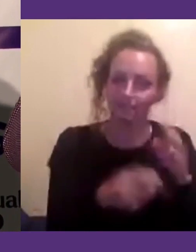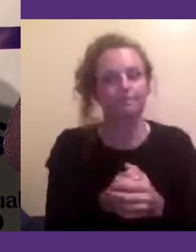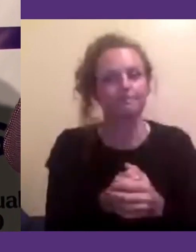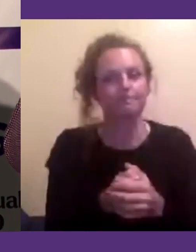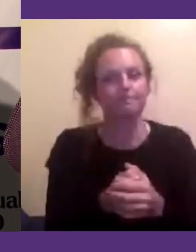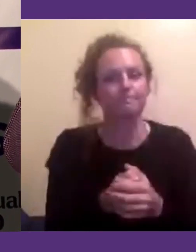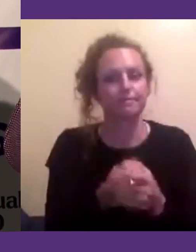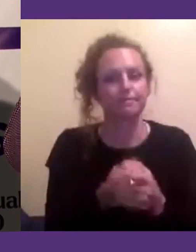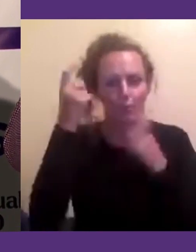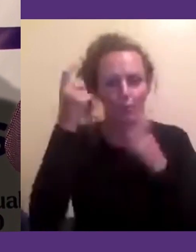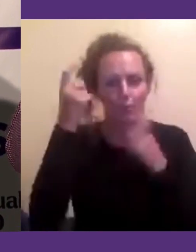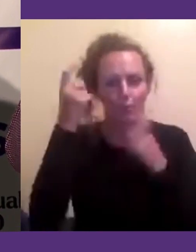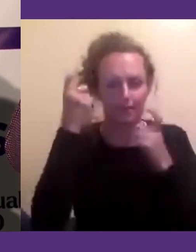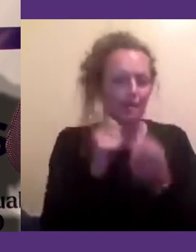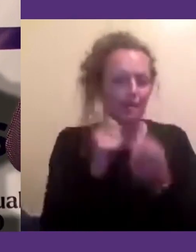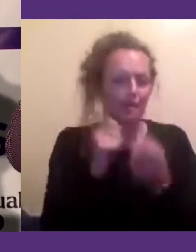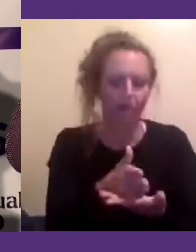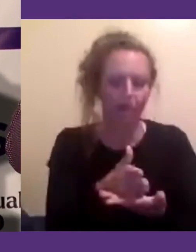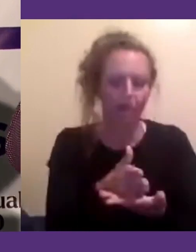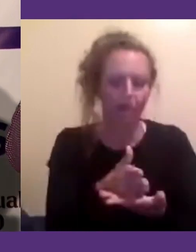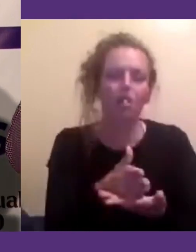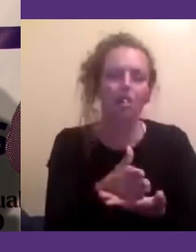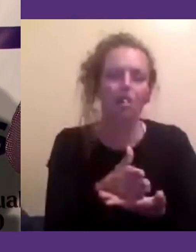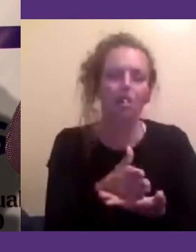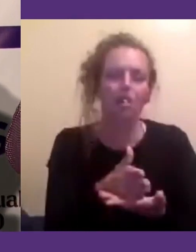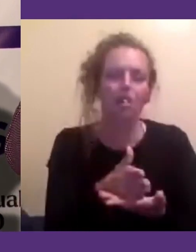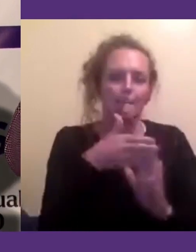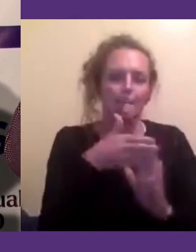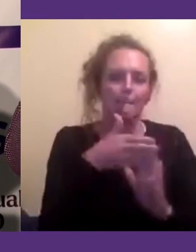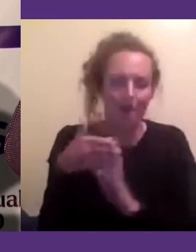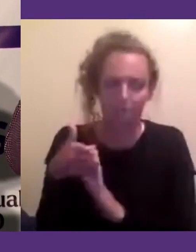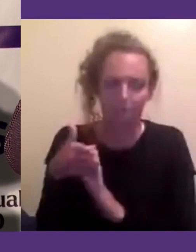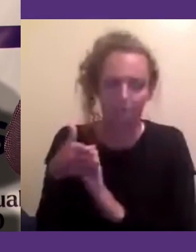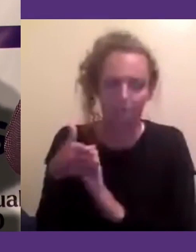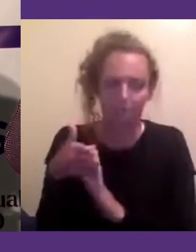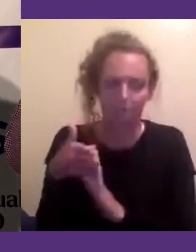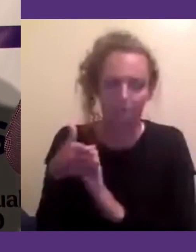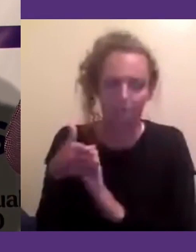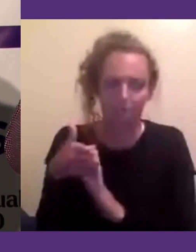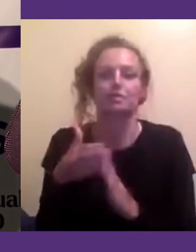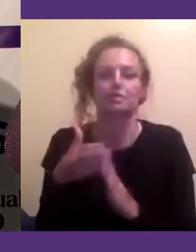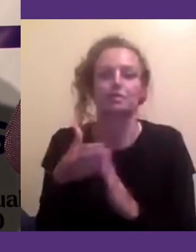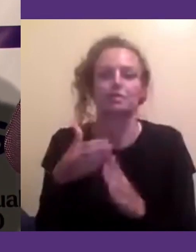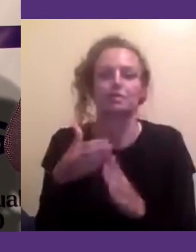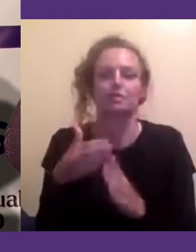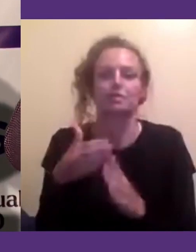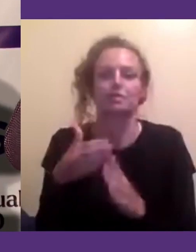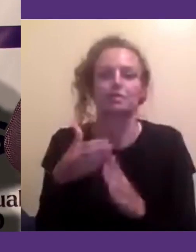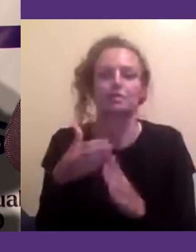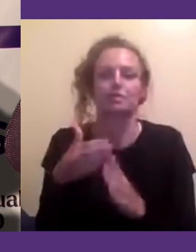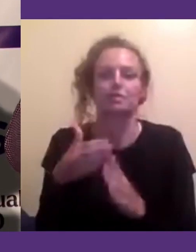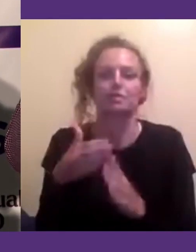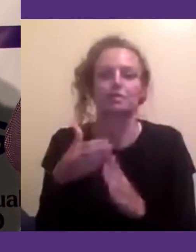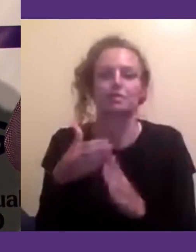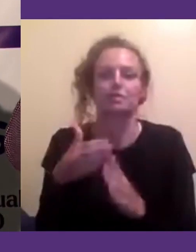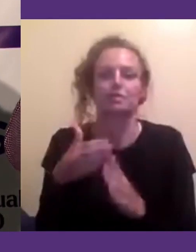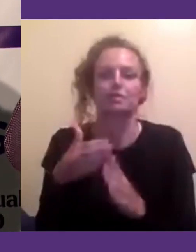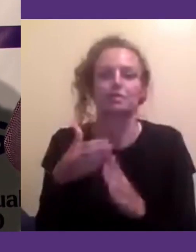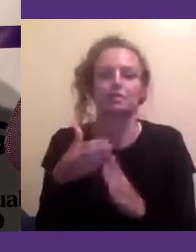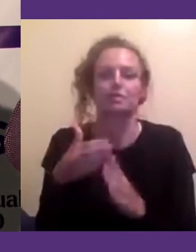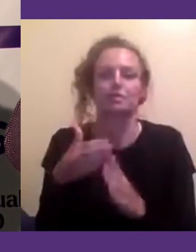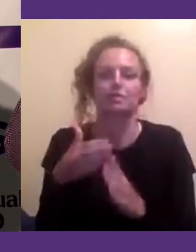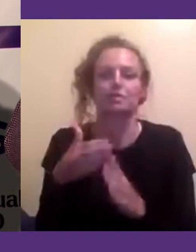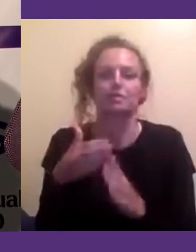be in kind of high-end film production or insights work, or kind of a social campaign activating what you call creators or